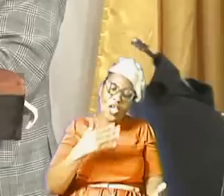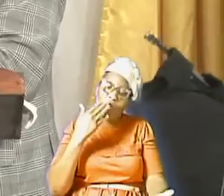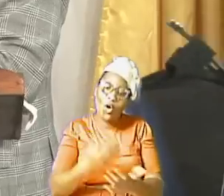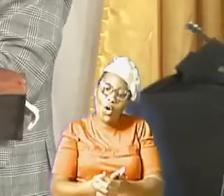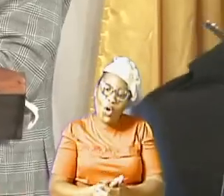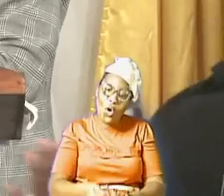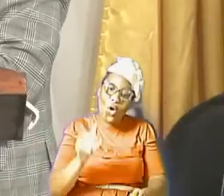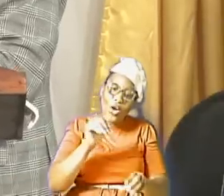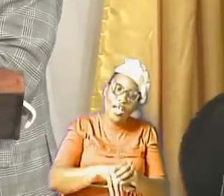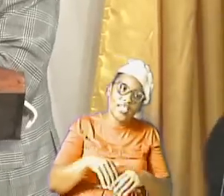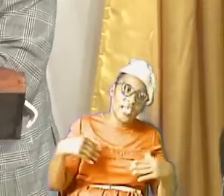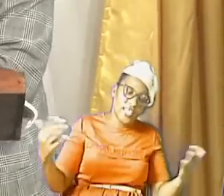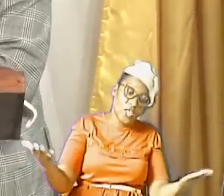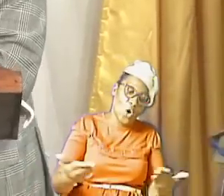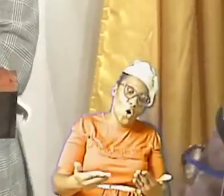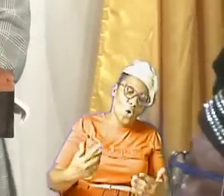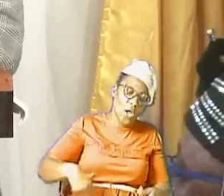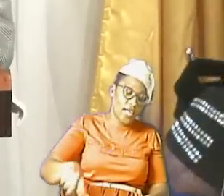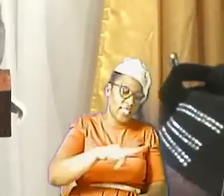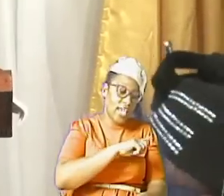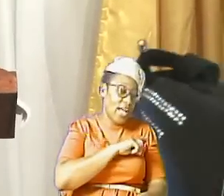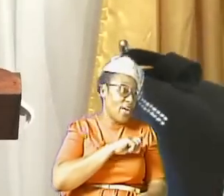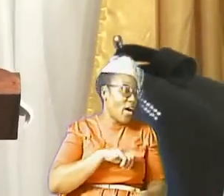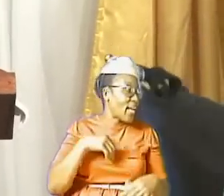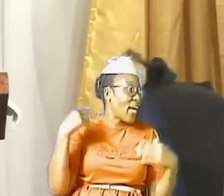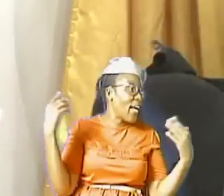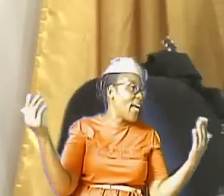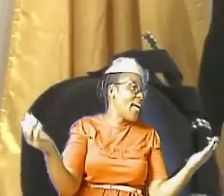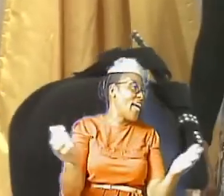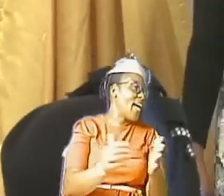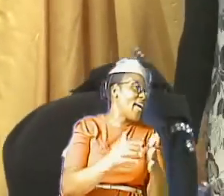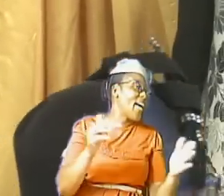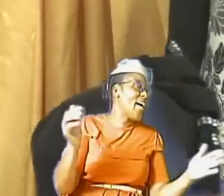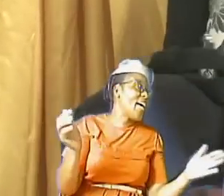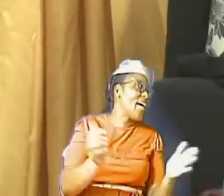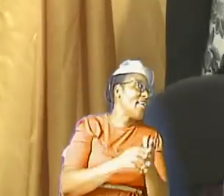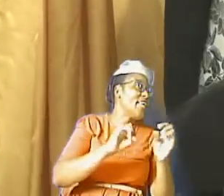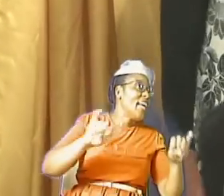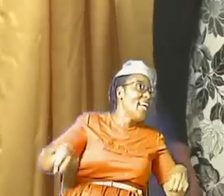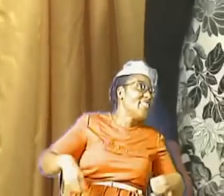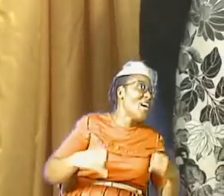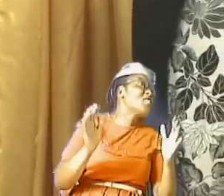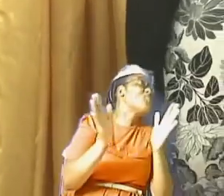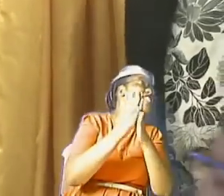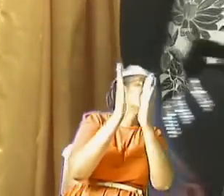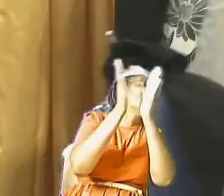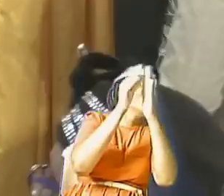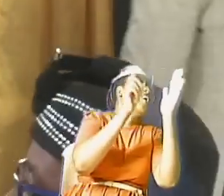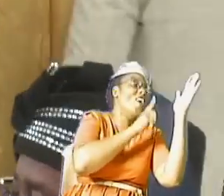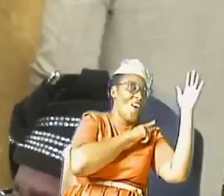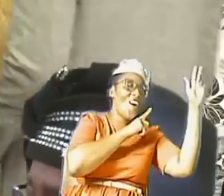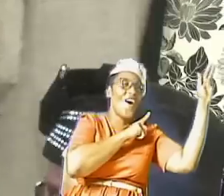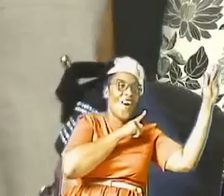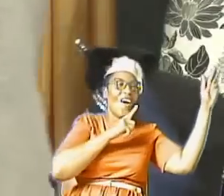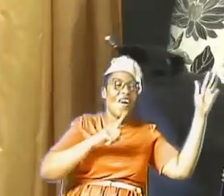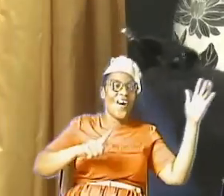happen. Something good is in store. We are together again. Yes.